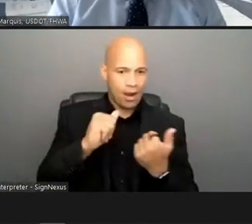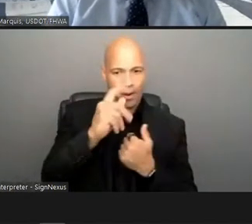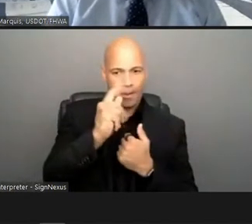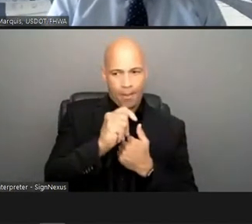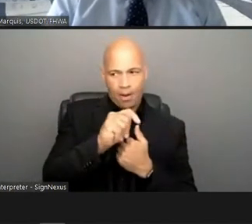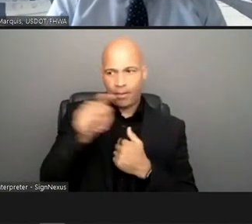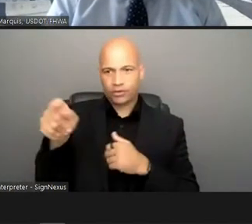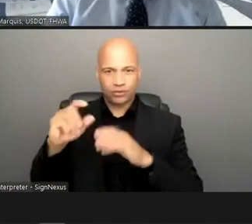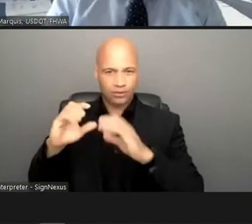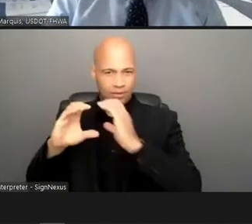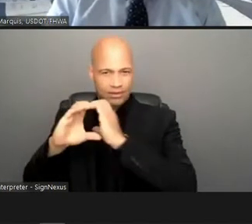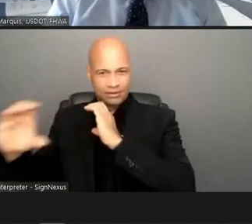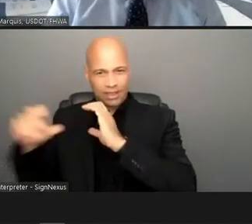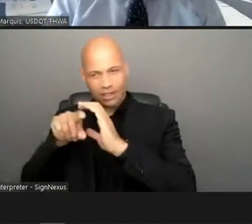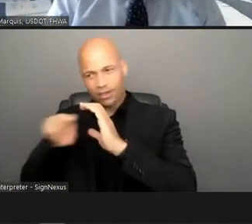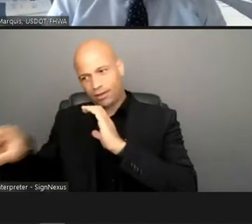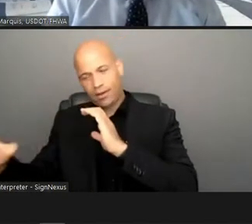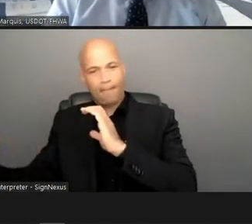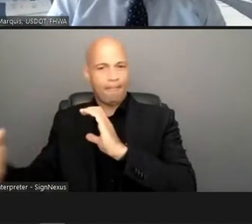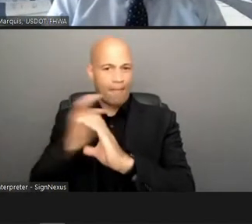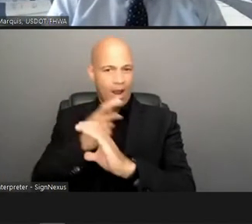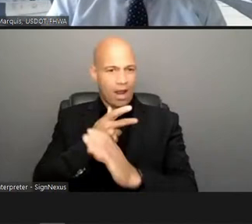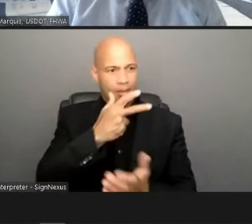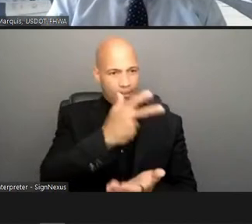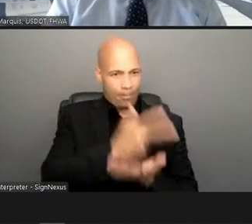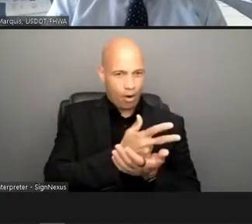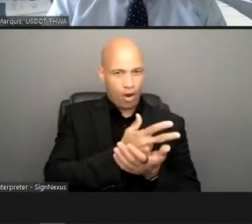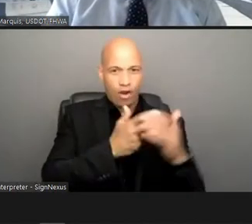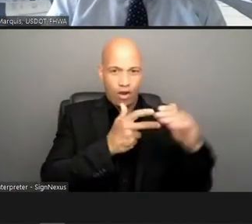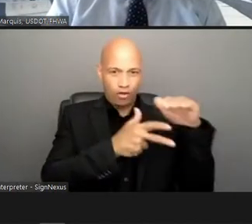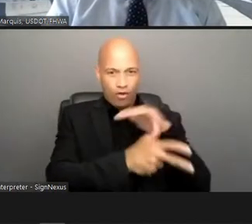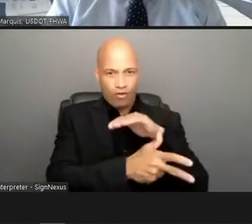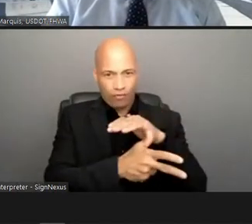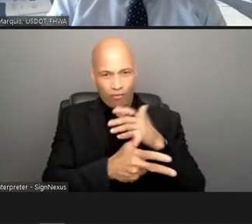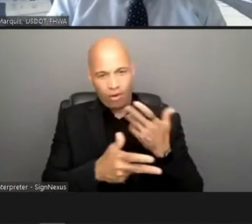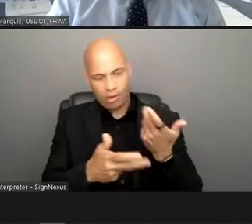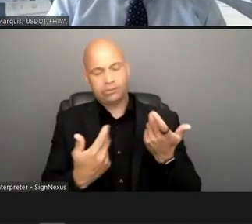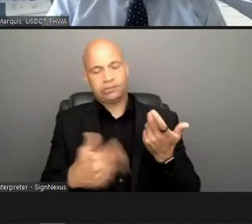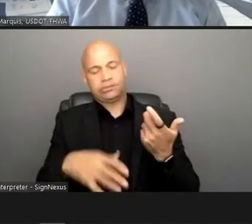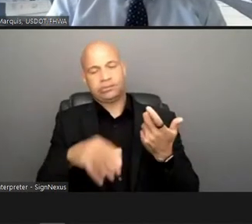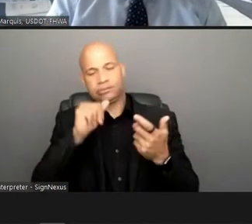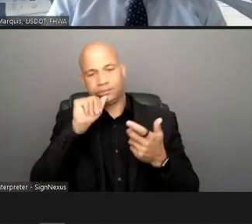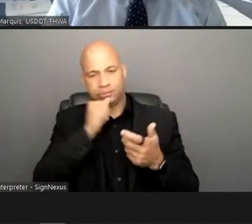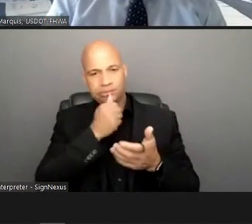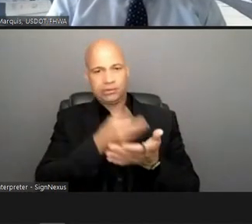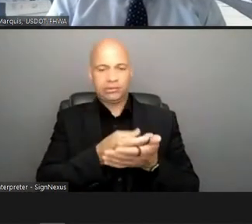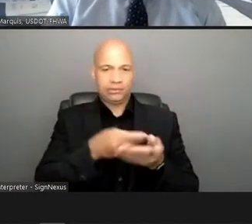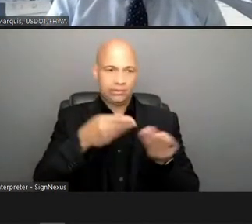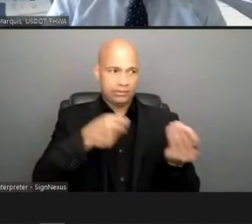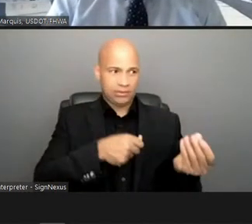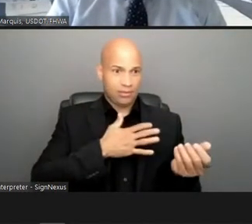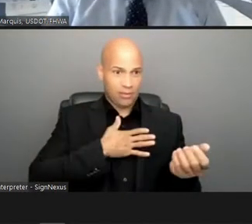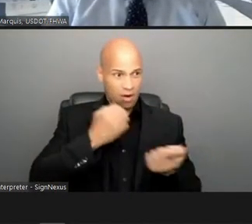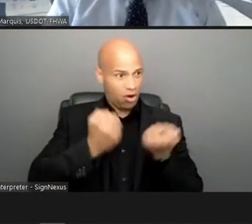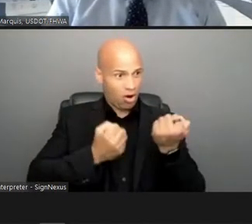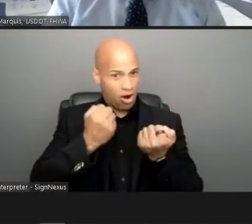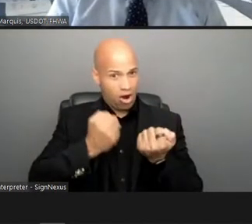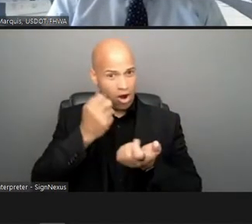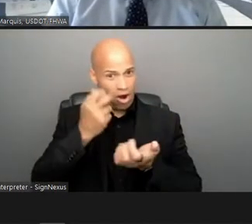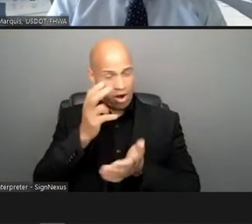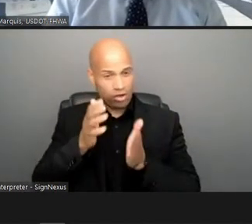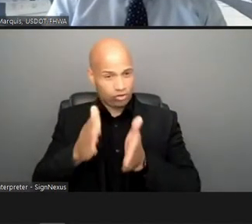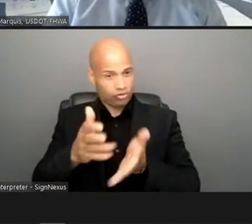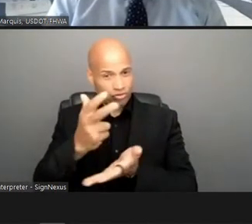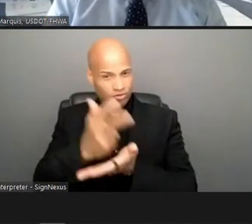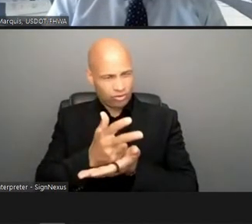and coming back from the tunnel to my apartment and I park in a garage that I sacrifice to pay for my car is not on the street but according to your congestion